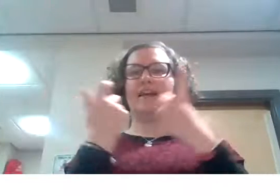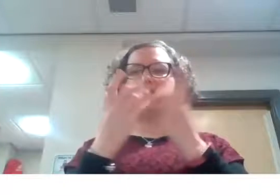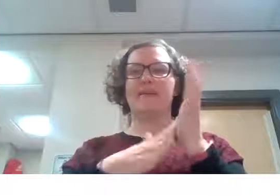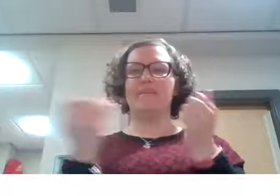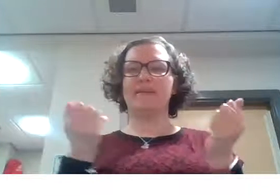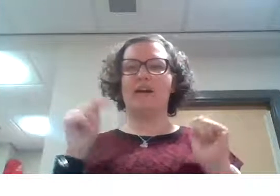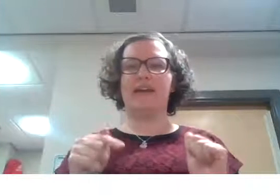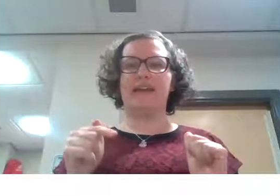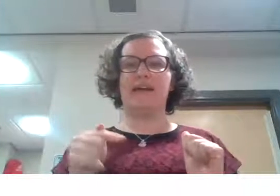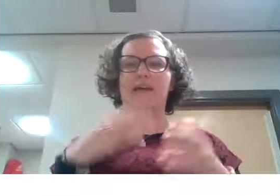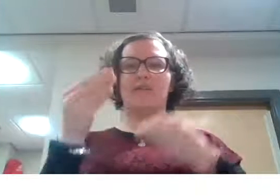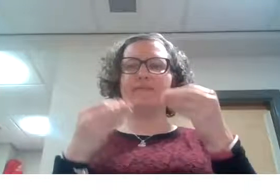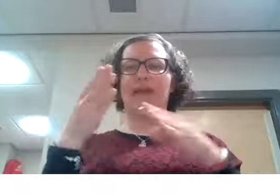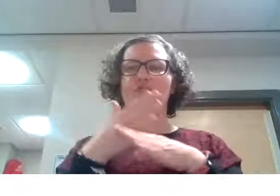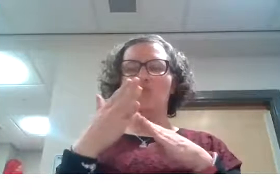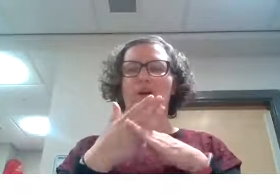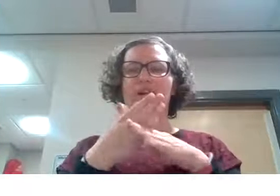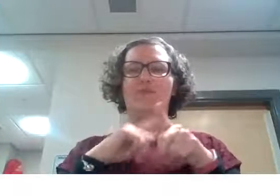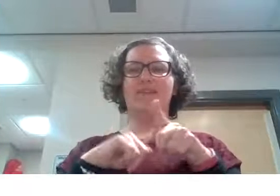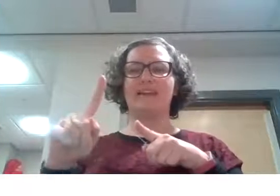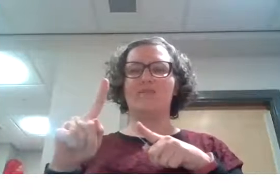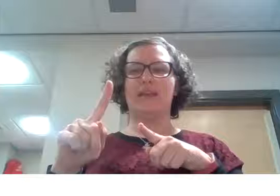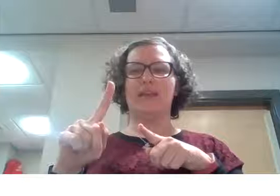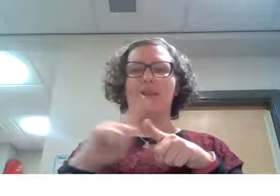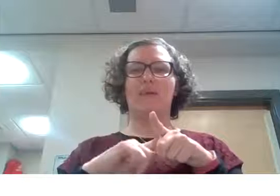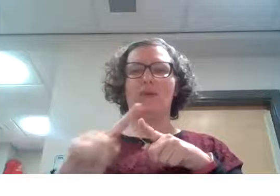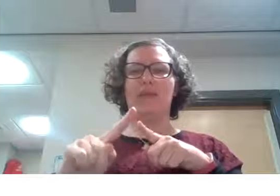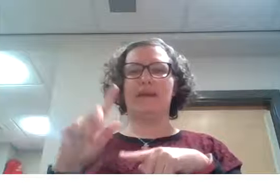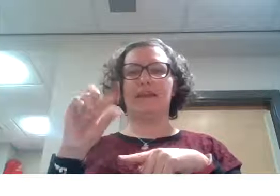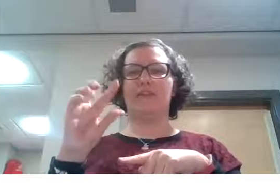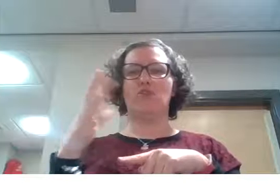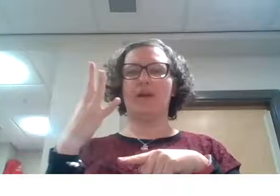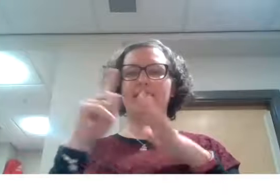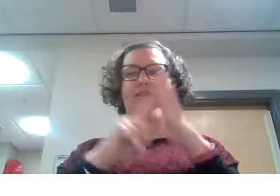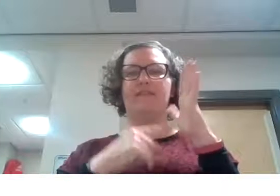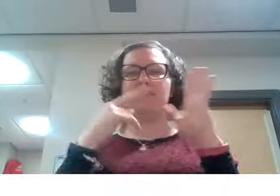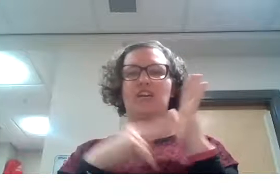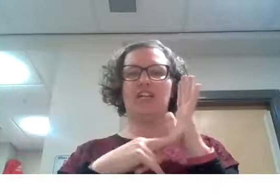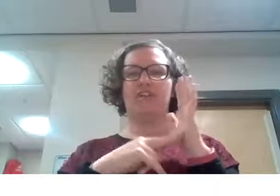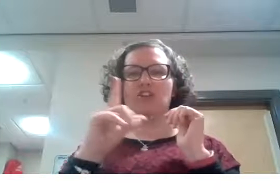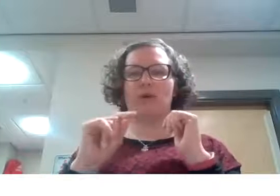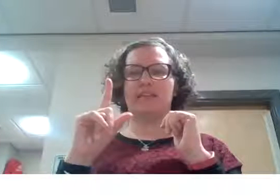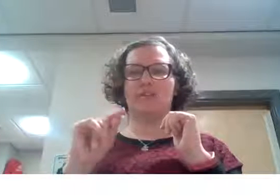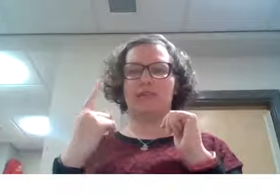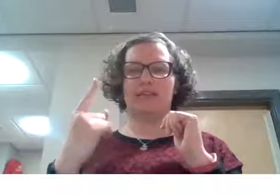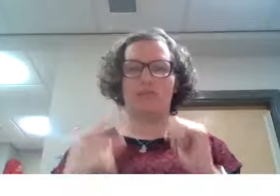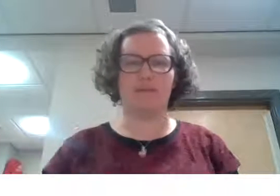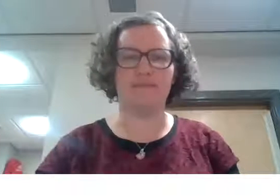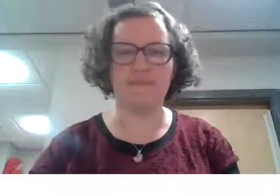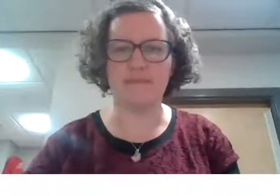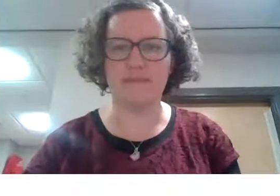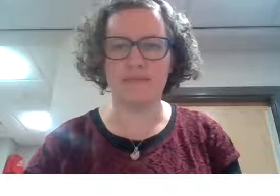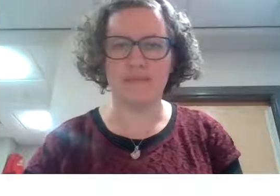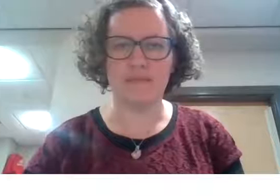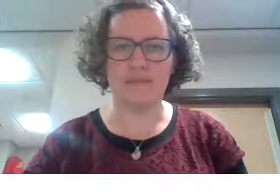Hi Fair Class, Miss Carr here. I'm going to explain your work for next week, the week beginning the 25th of January 2021.